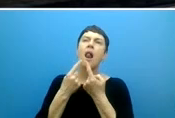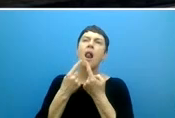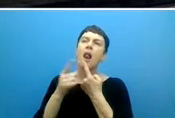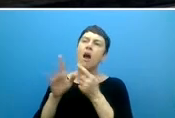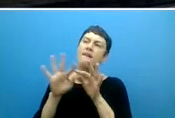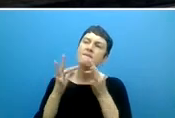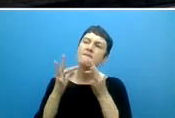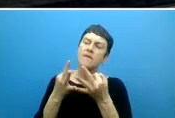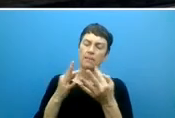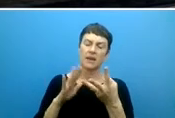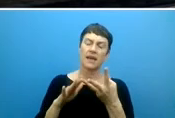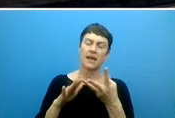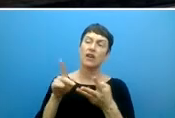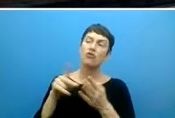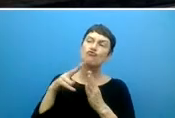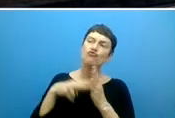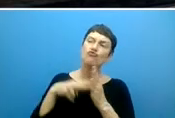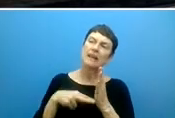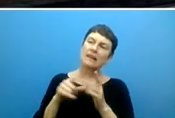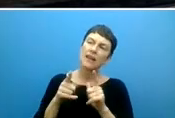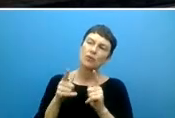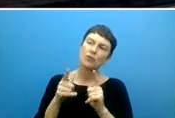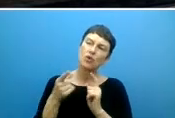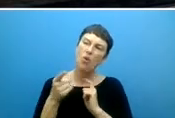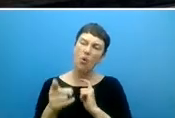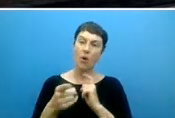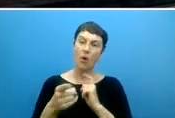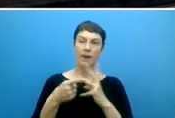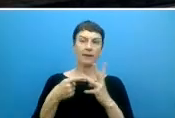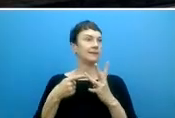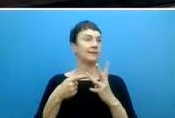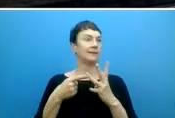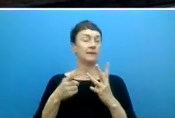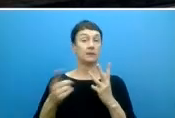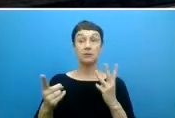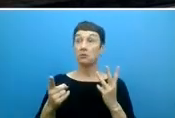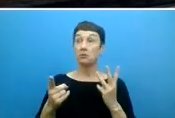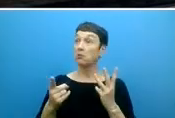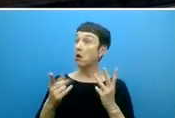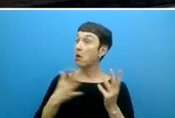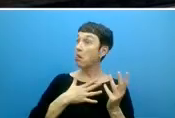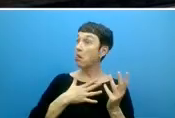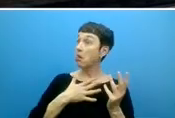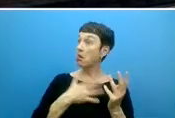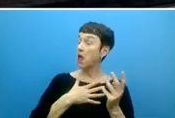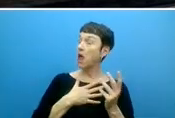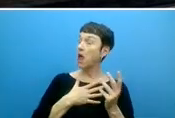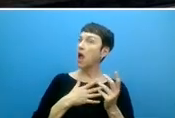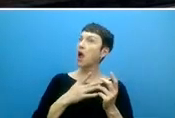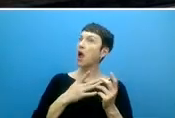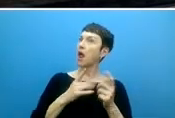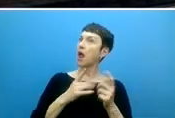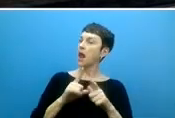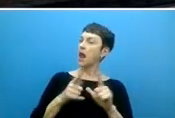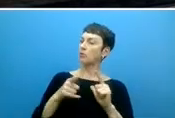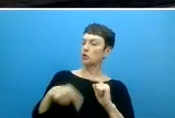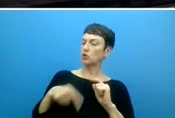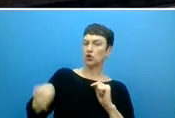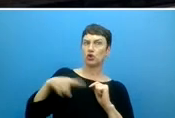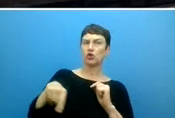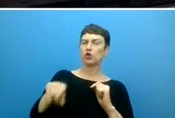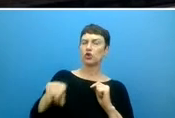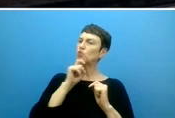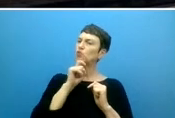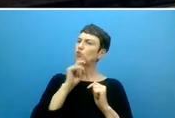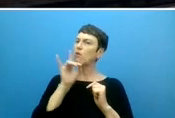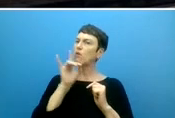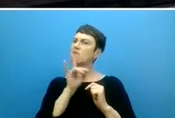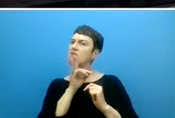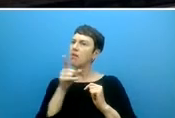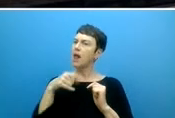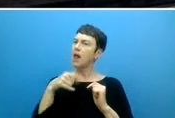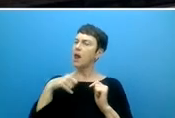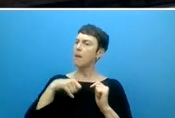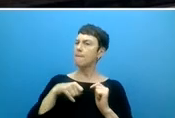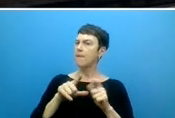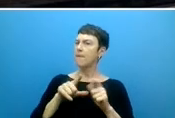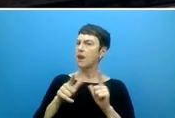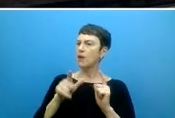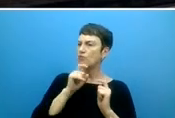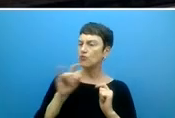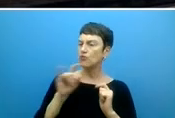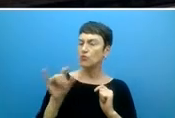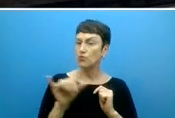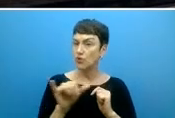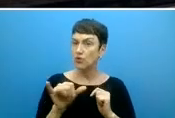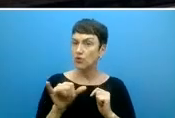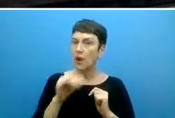to your friends? Which languages would you like to use in this space to feel like you're able to express